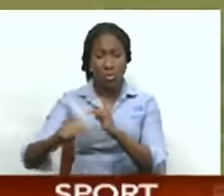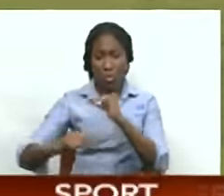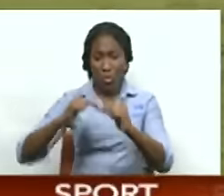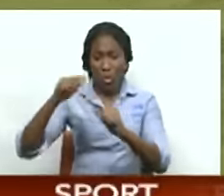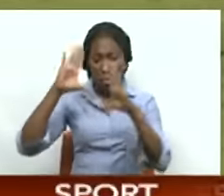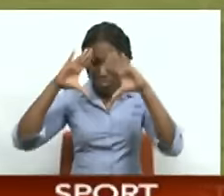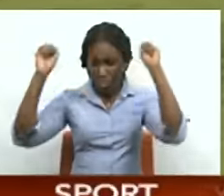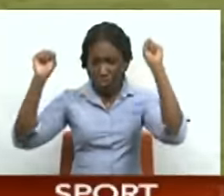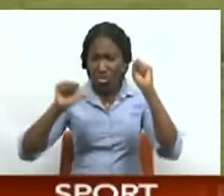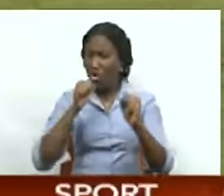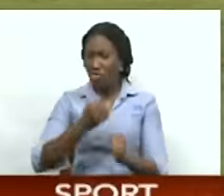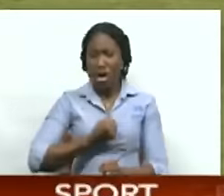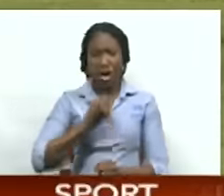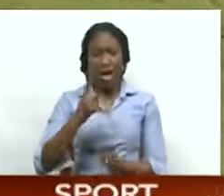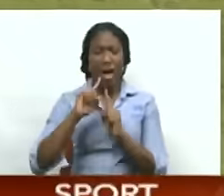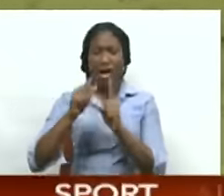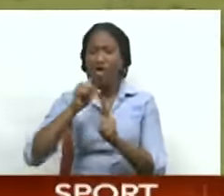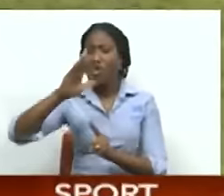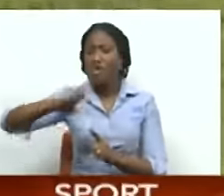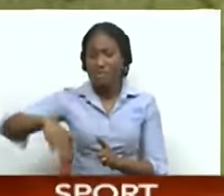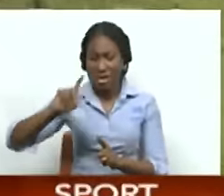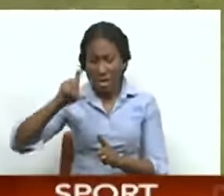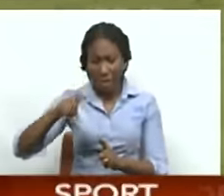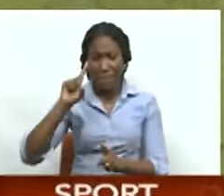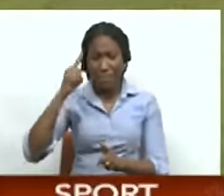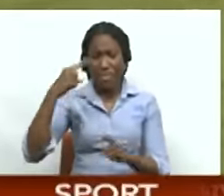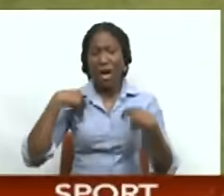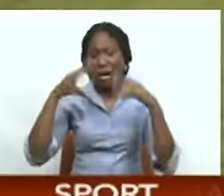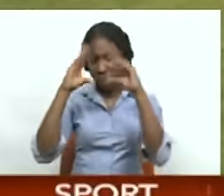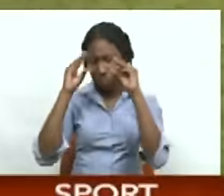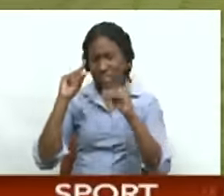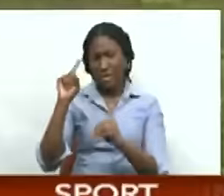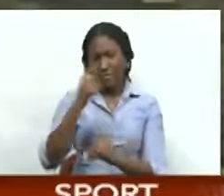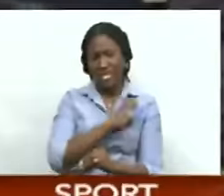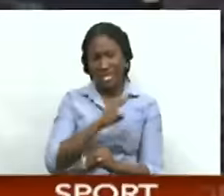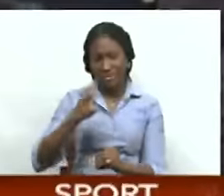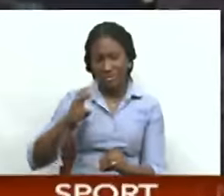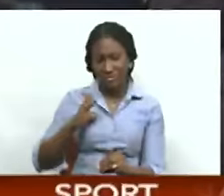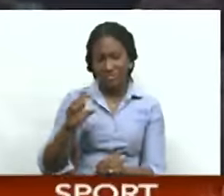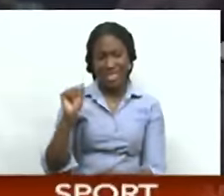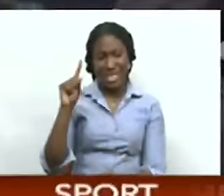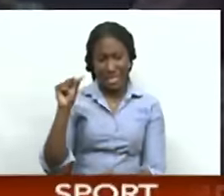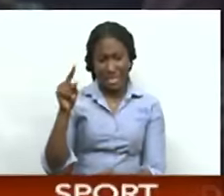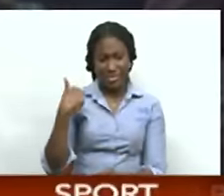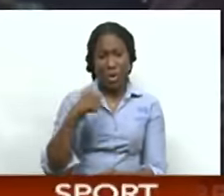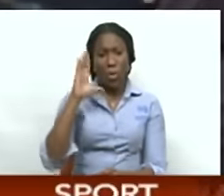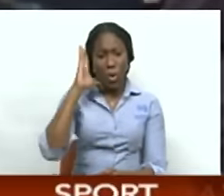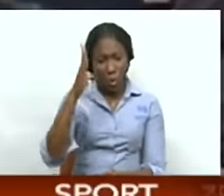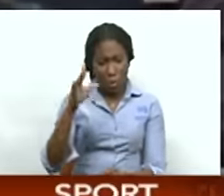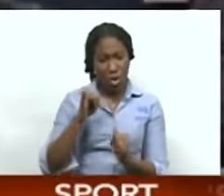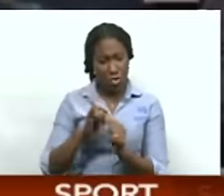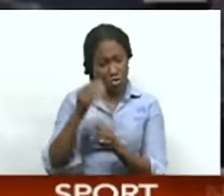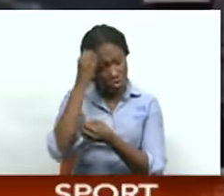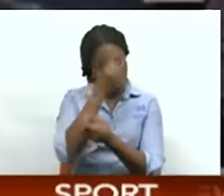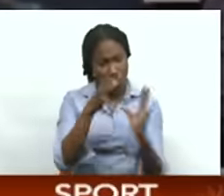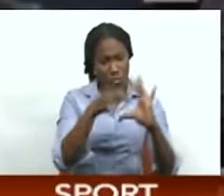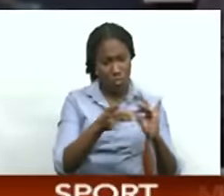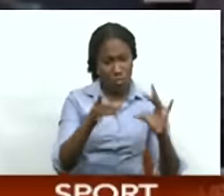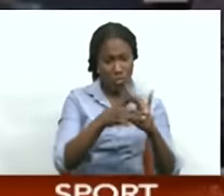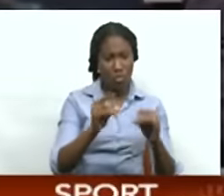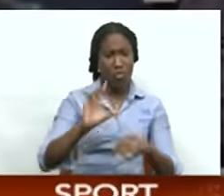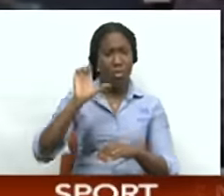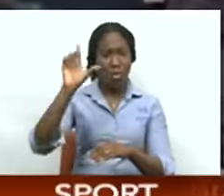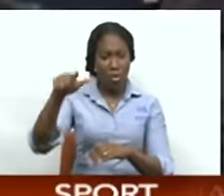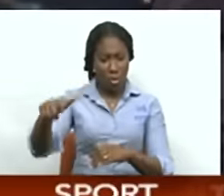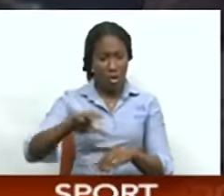an emergency SSFL executive meeting on Saturday. We'll continue to follow that story straight through to its end. Cricket